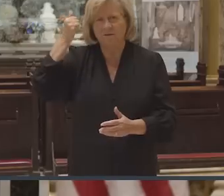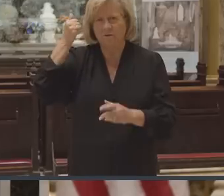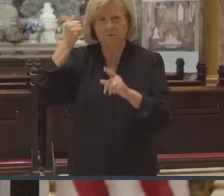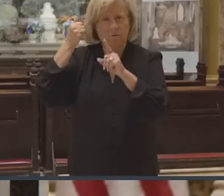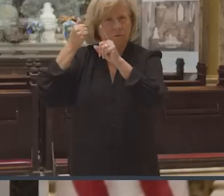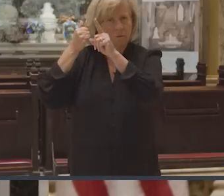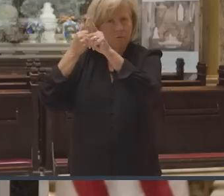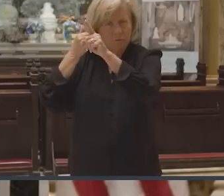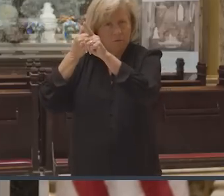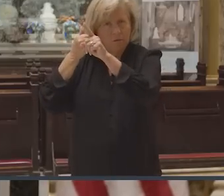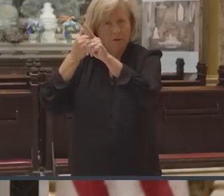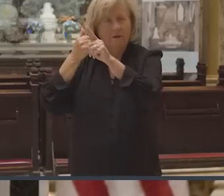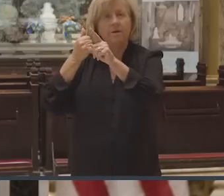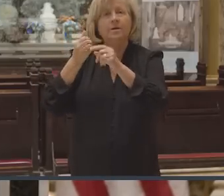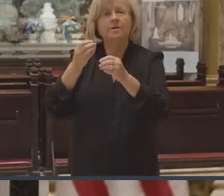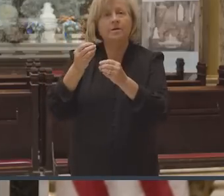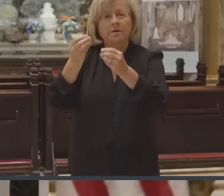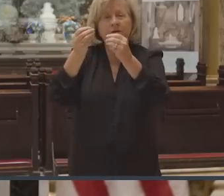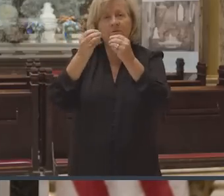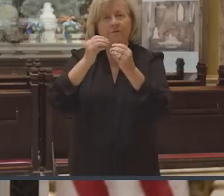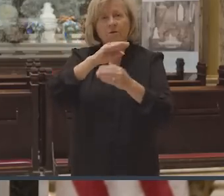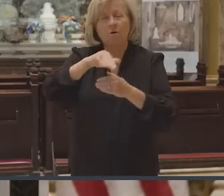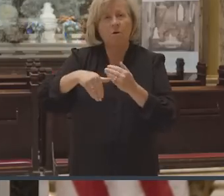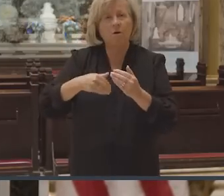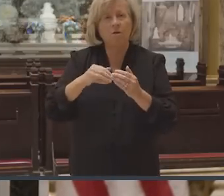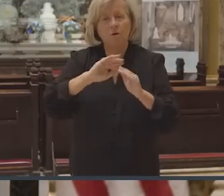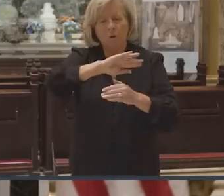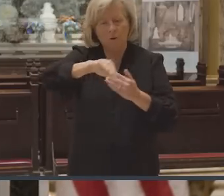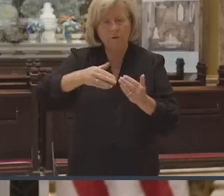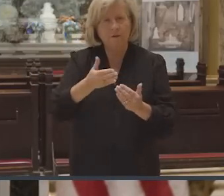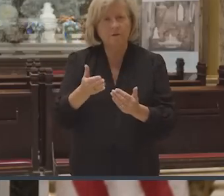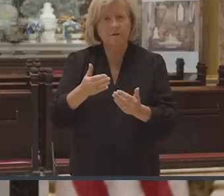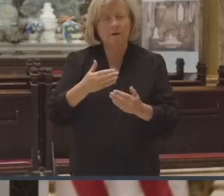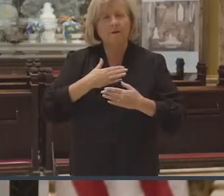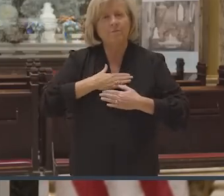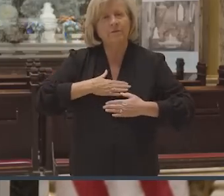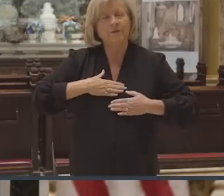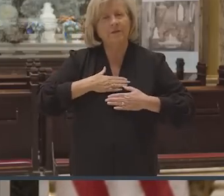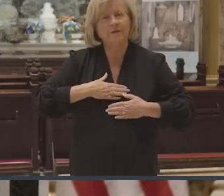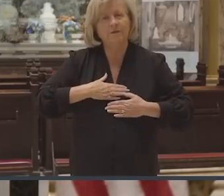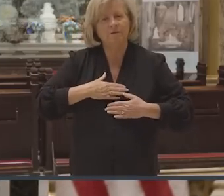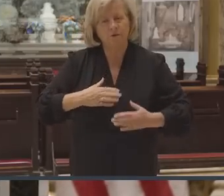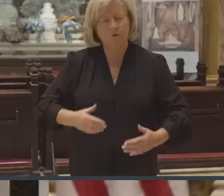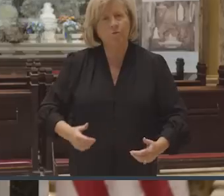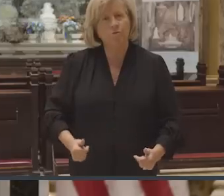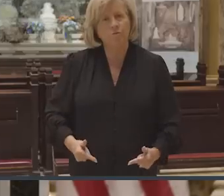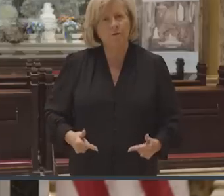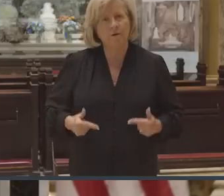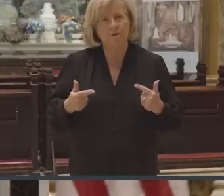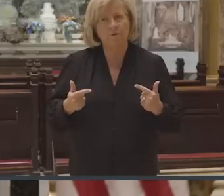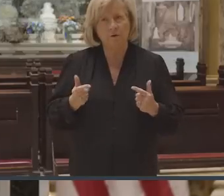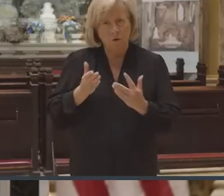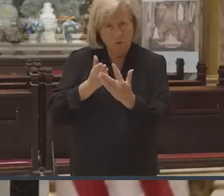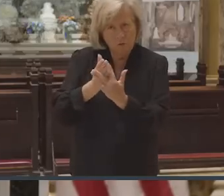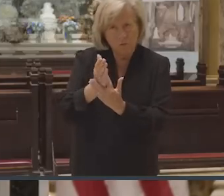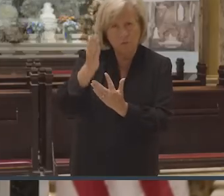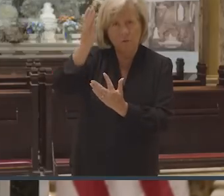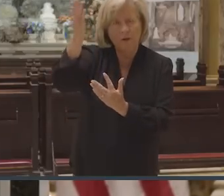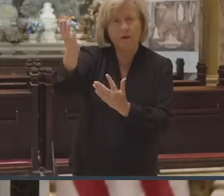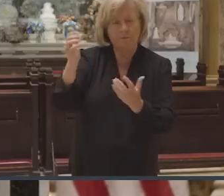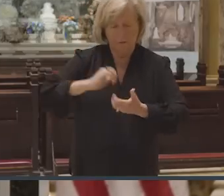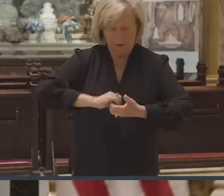all the fullness was pleased to dwell, and through him to reconcile all things for him,